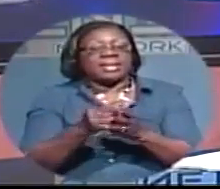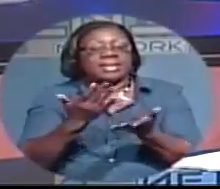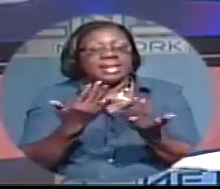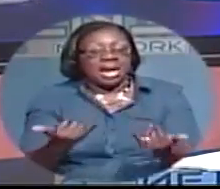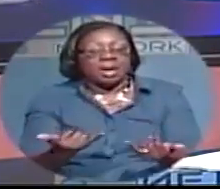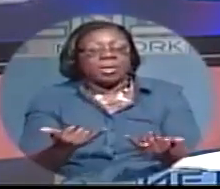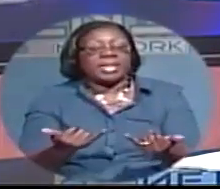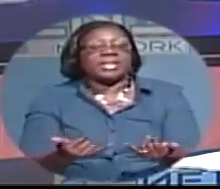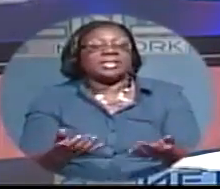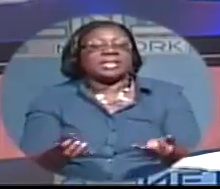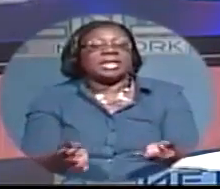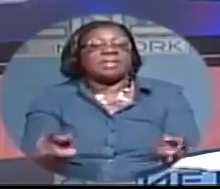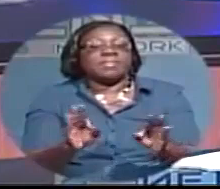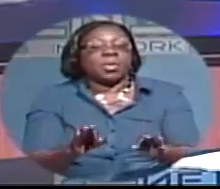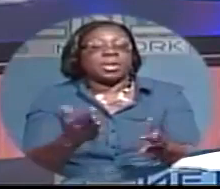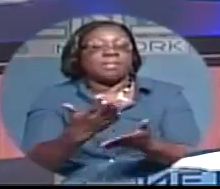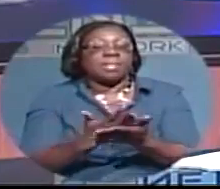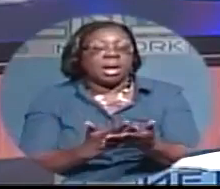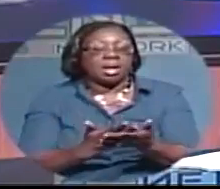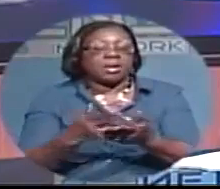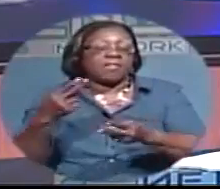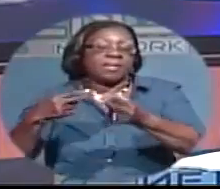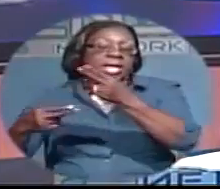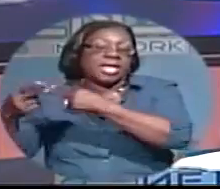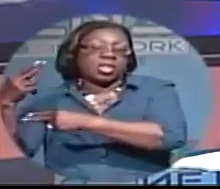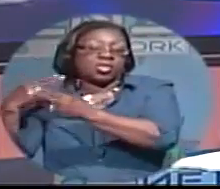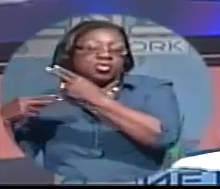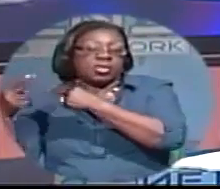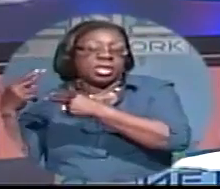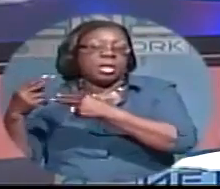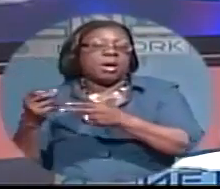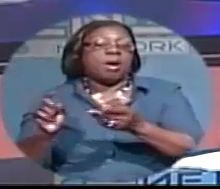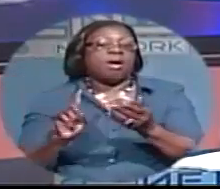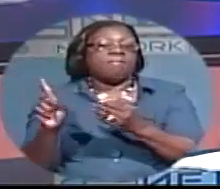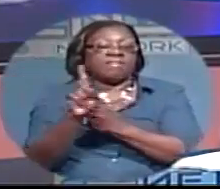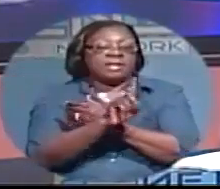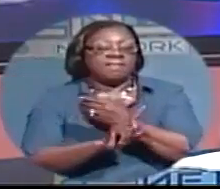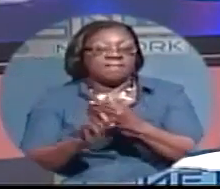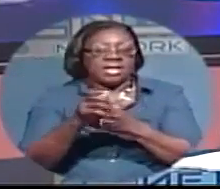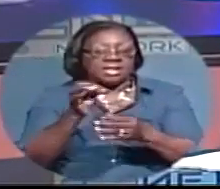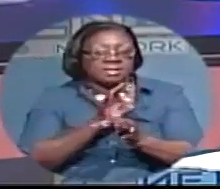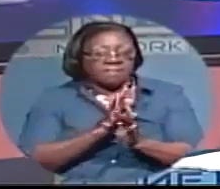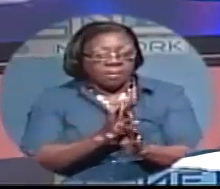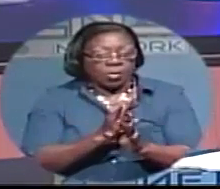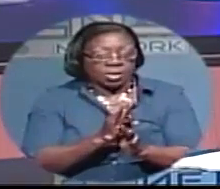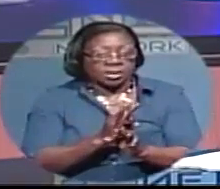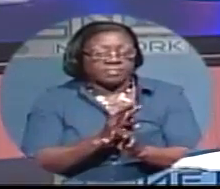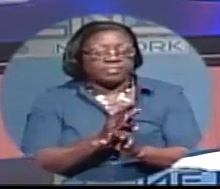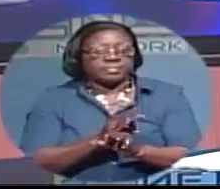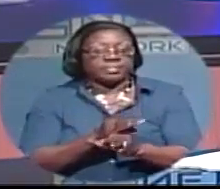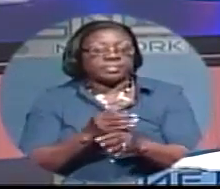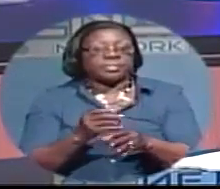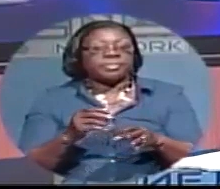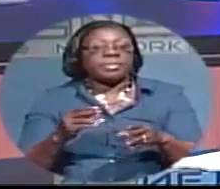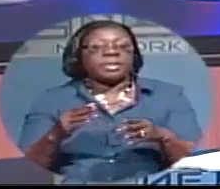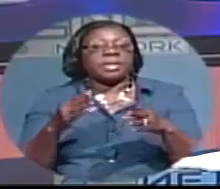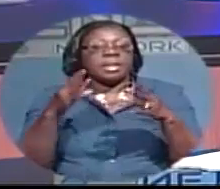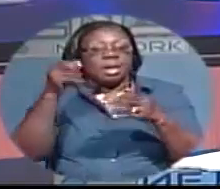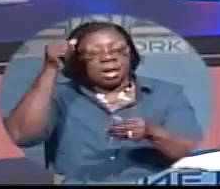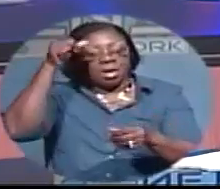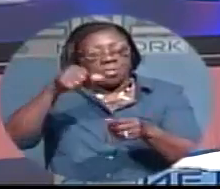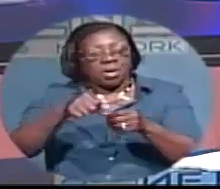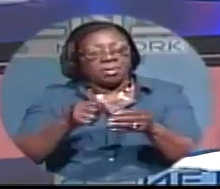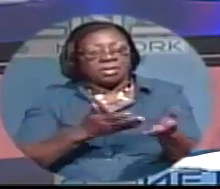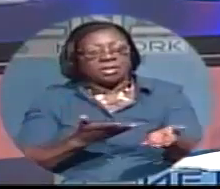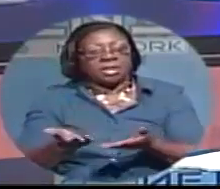Defense Force and, by and large, the Bahamas as a sovereign nation. Our Clint Watson was there as a memorial was held at the Defense